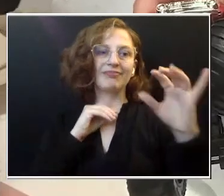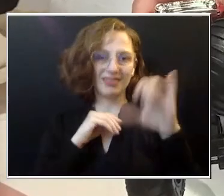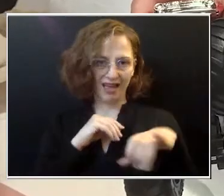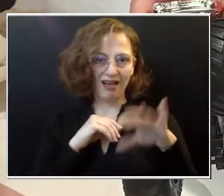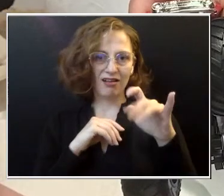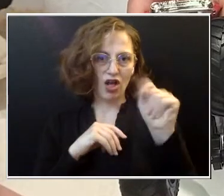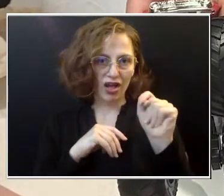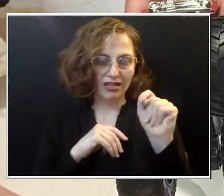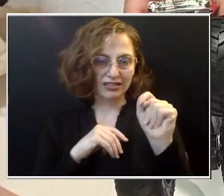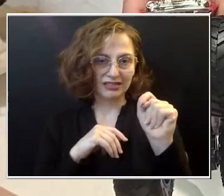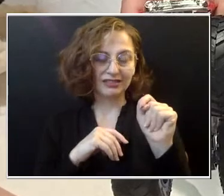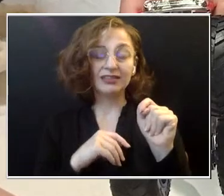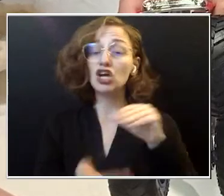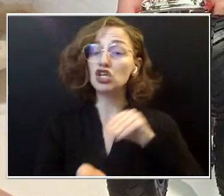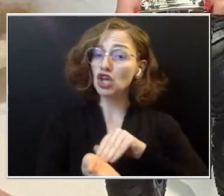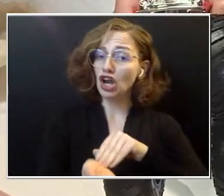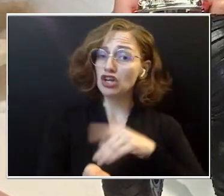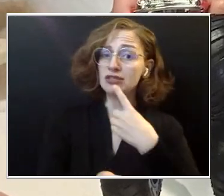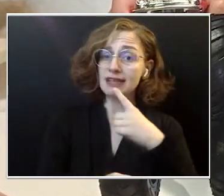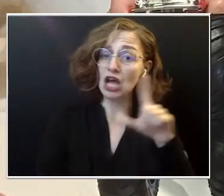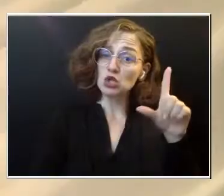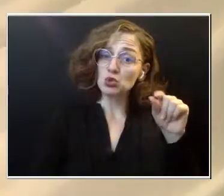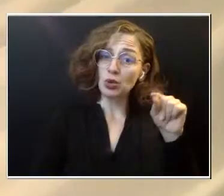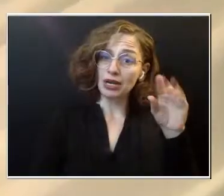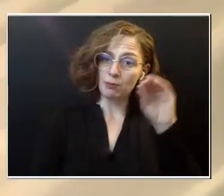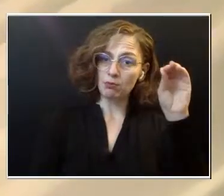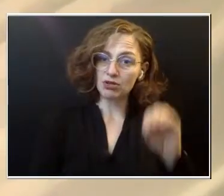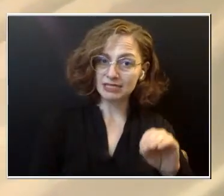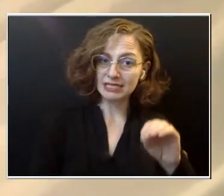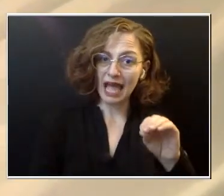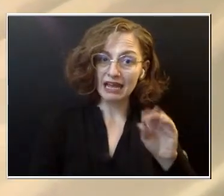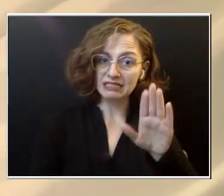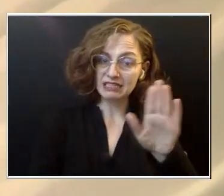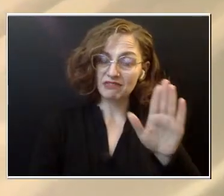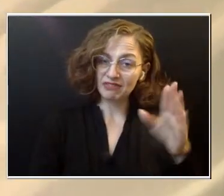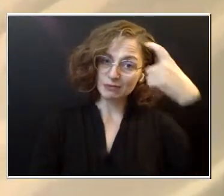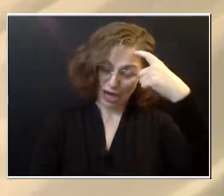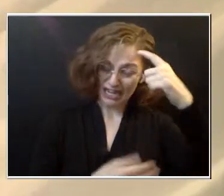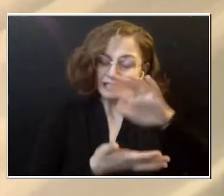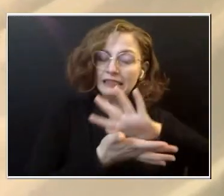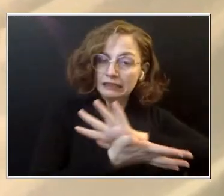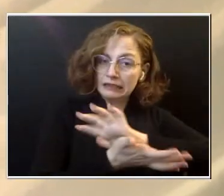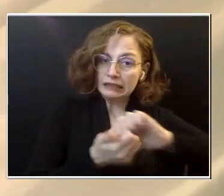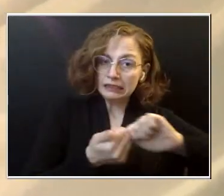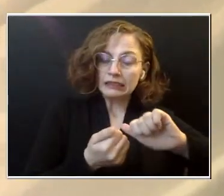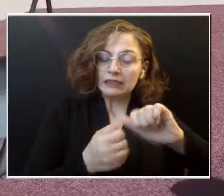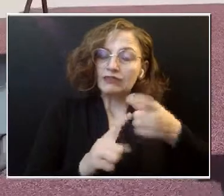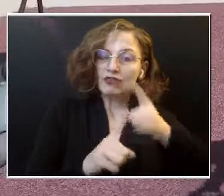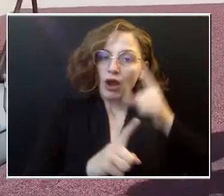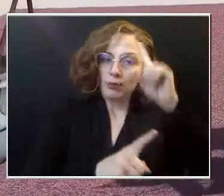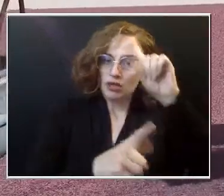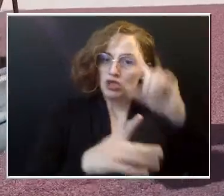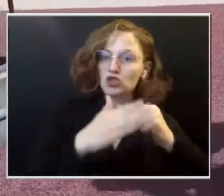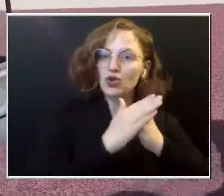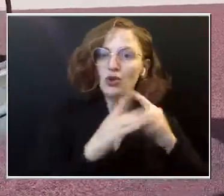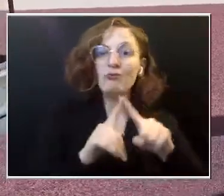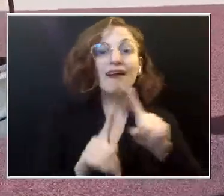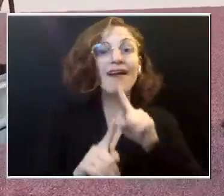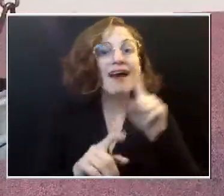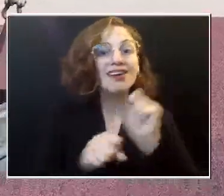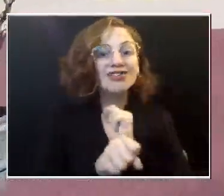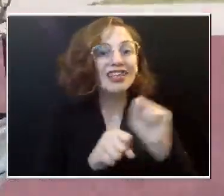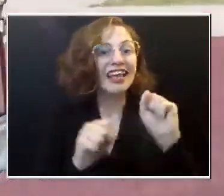But with his age, they believed Camden could learn to walk and talk again using a different part of his brain. What color swing you